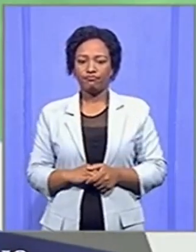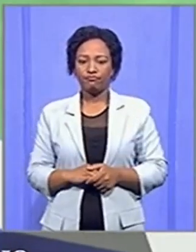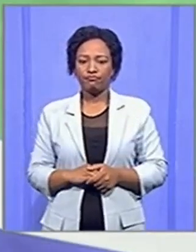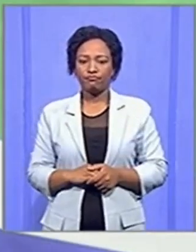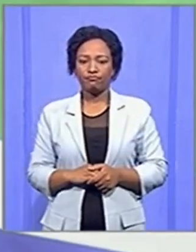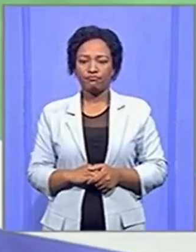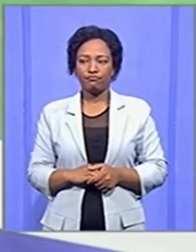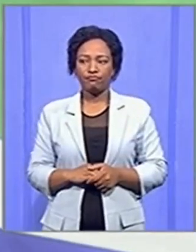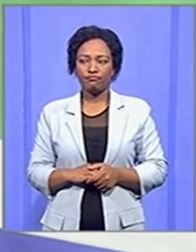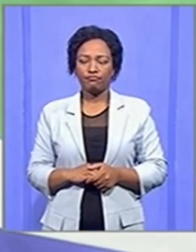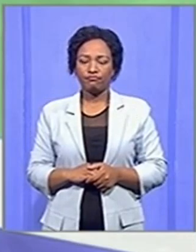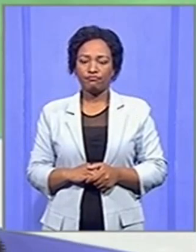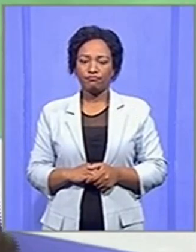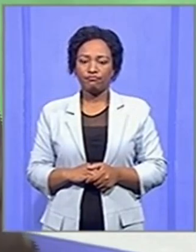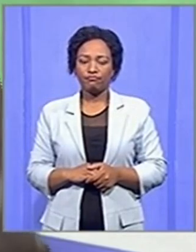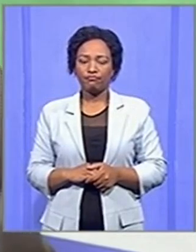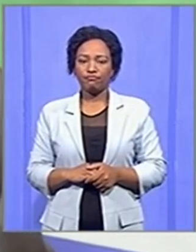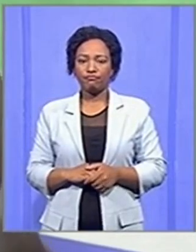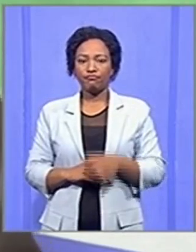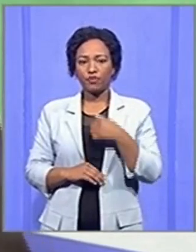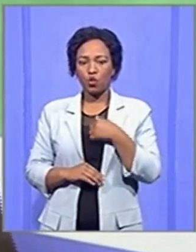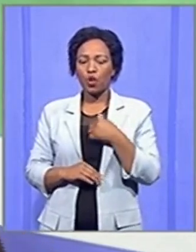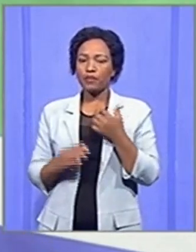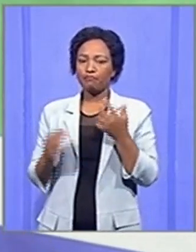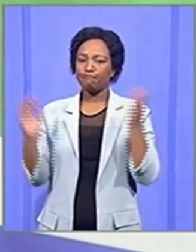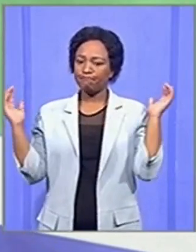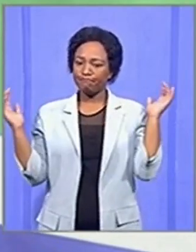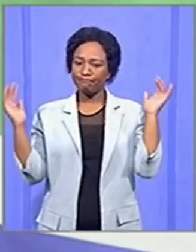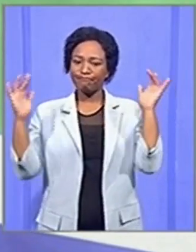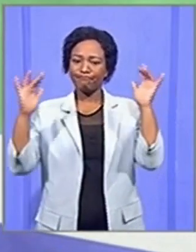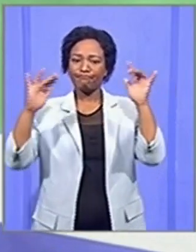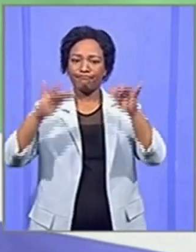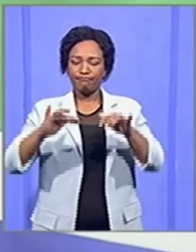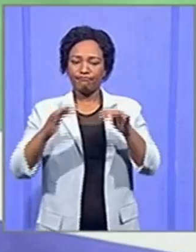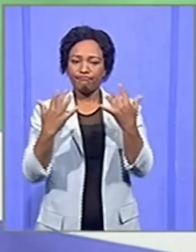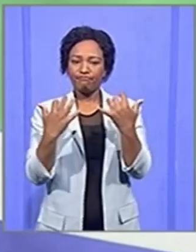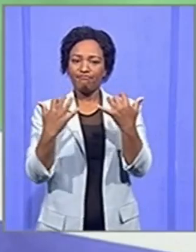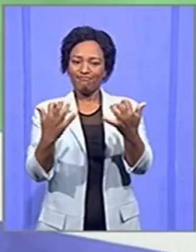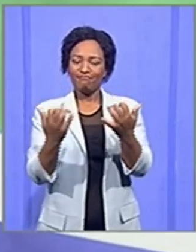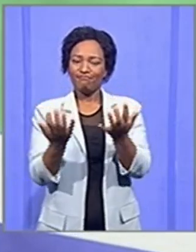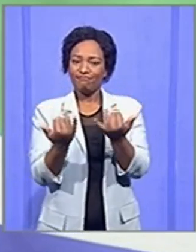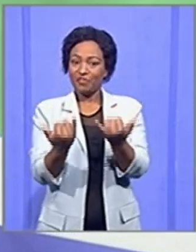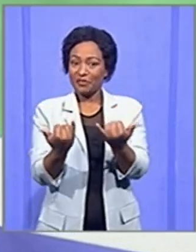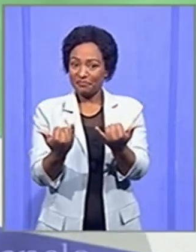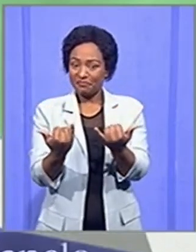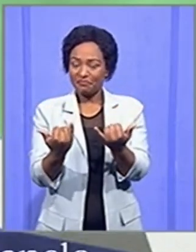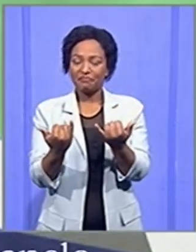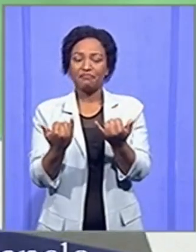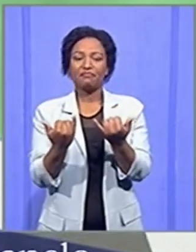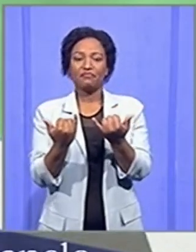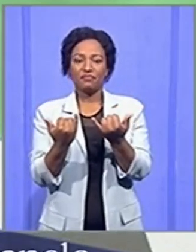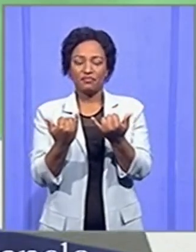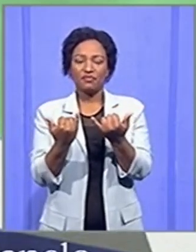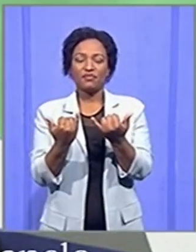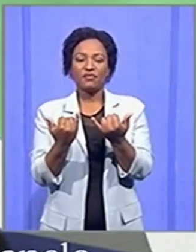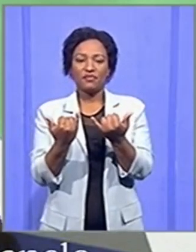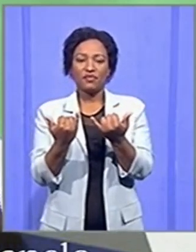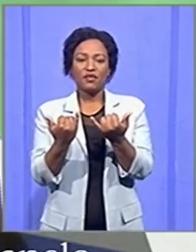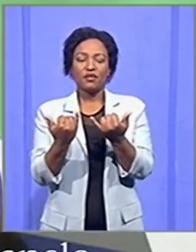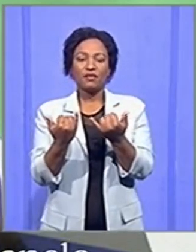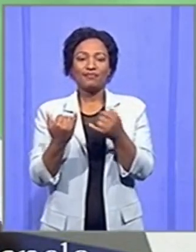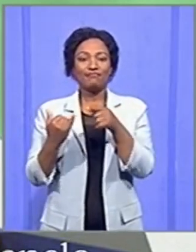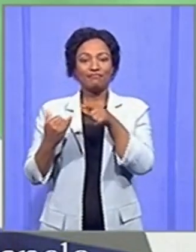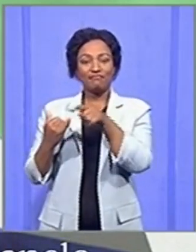We are gathered here today to bear witness to the signing